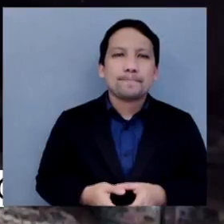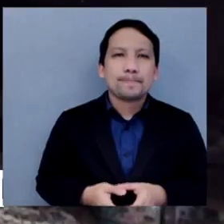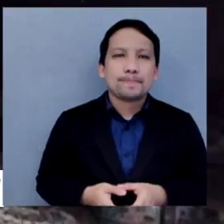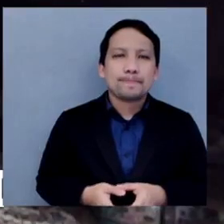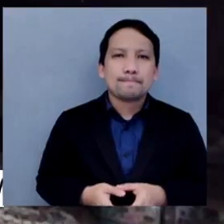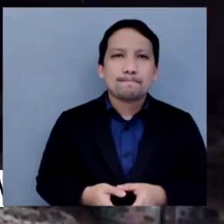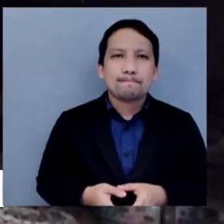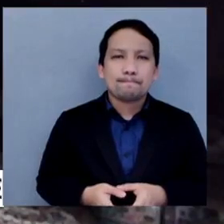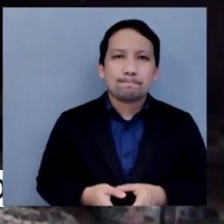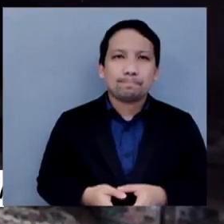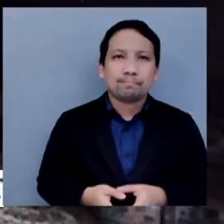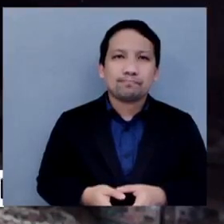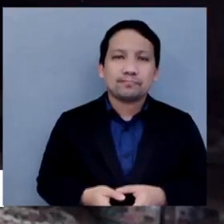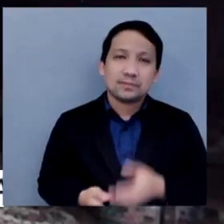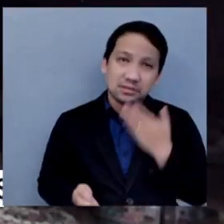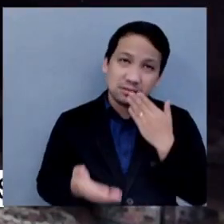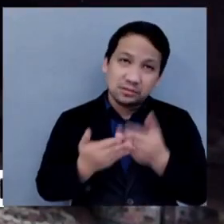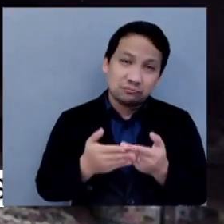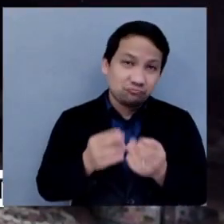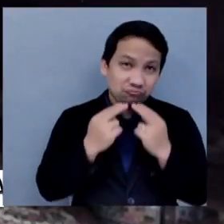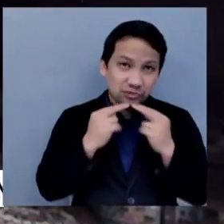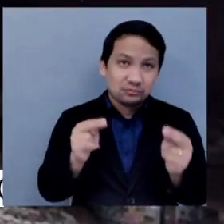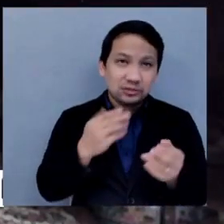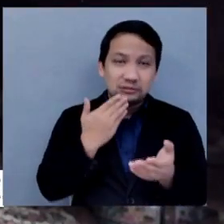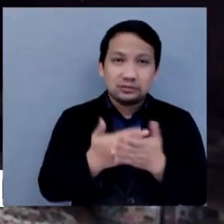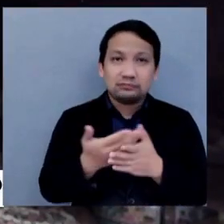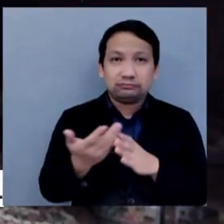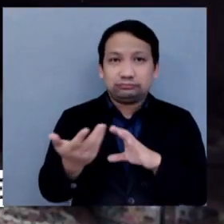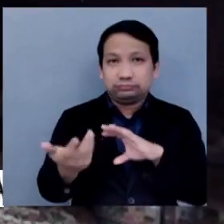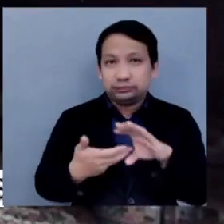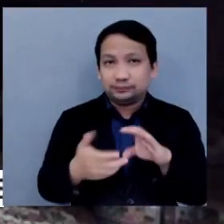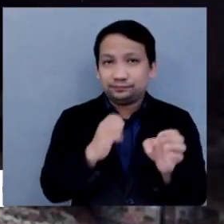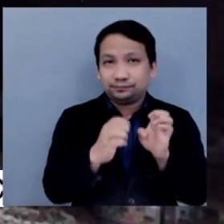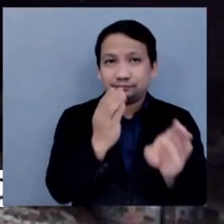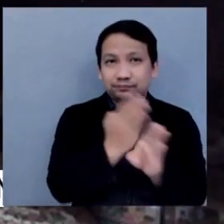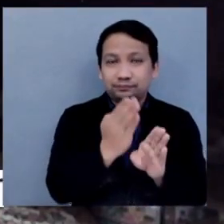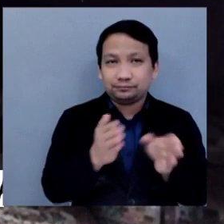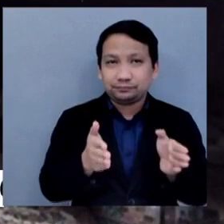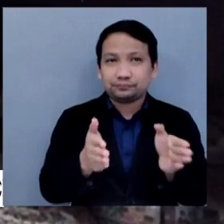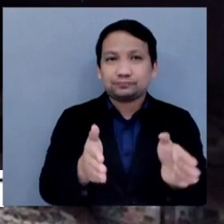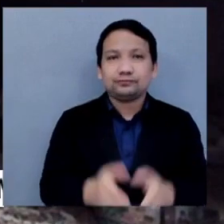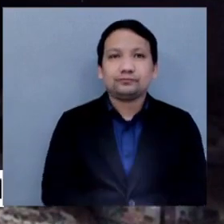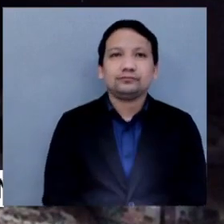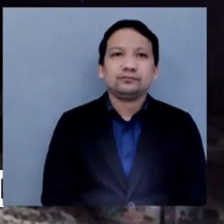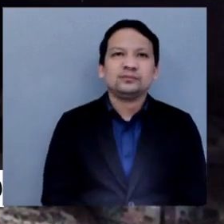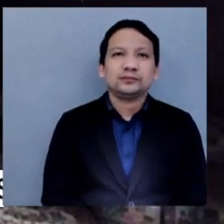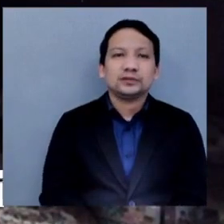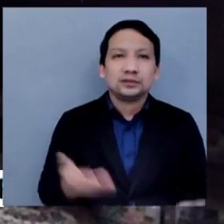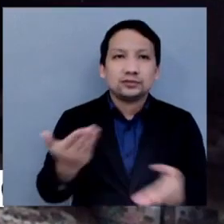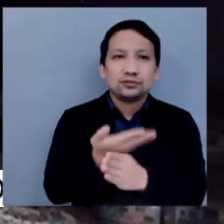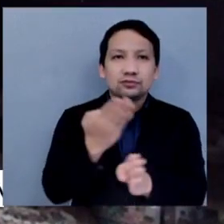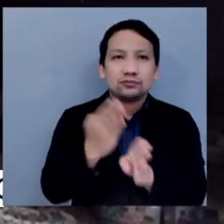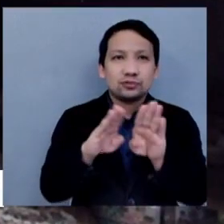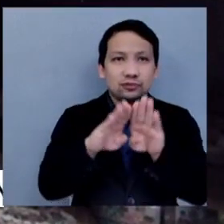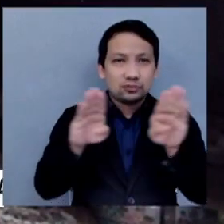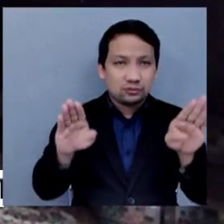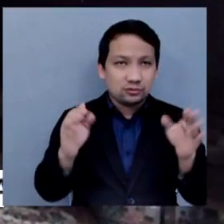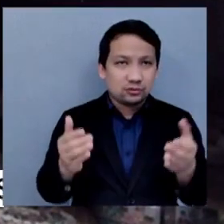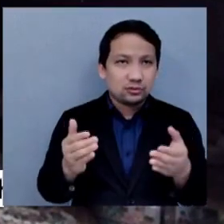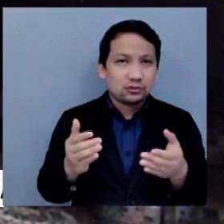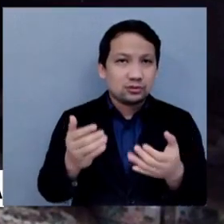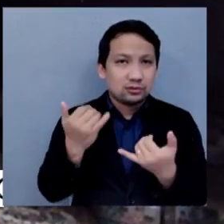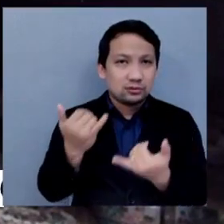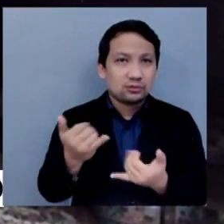All right, some good news and bad news for commuters using the EDSA bus carousel. A new bus stop was opened today, just